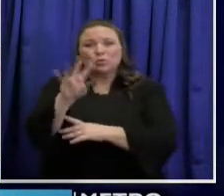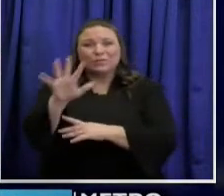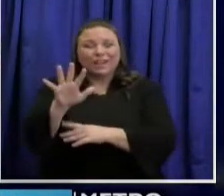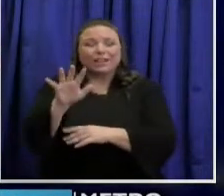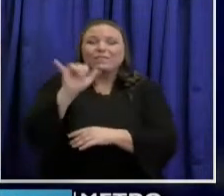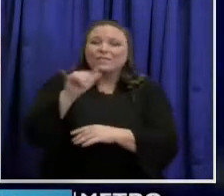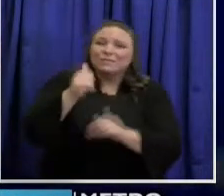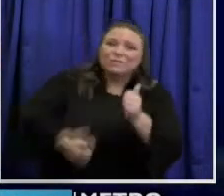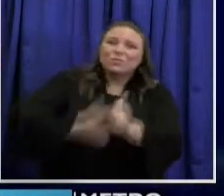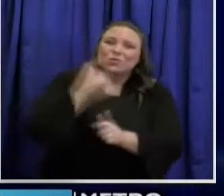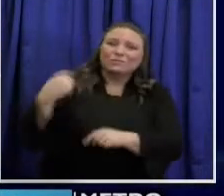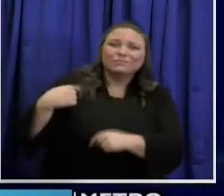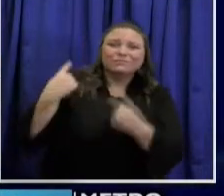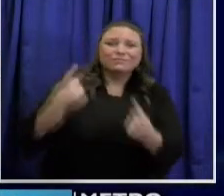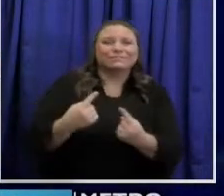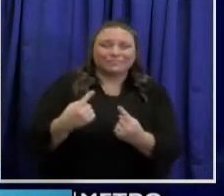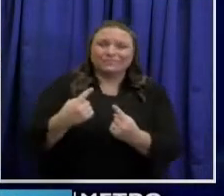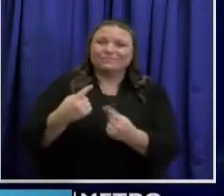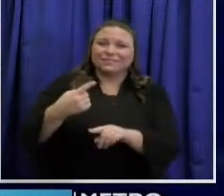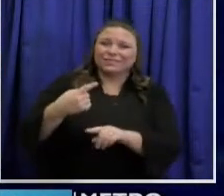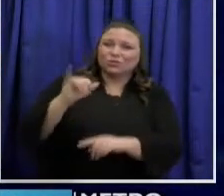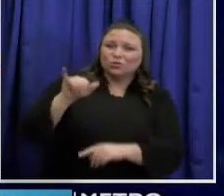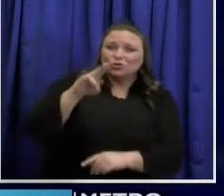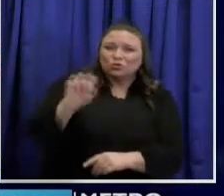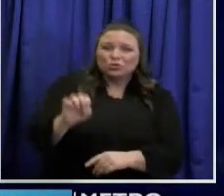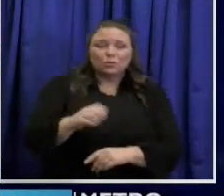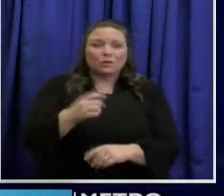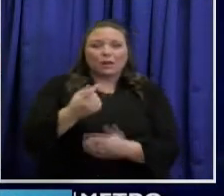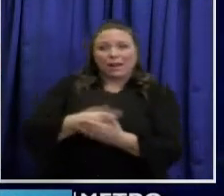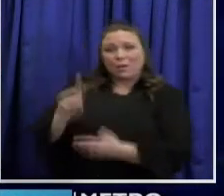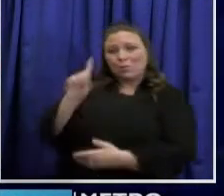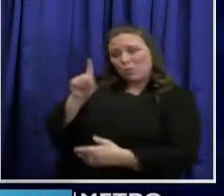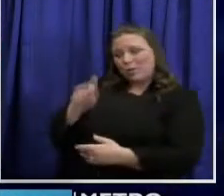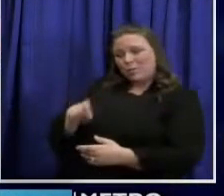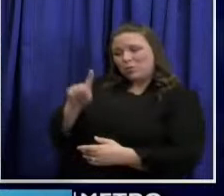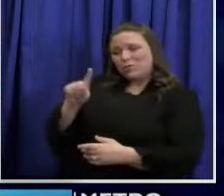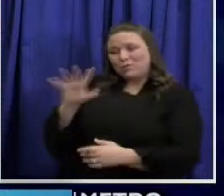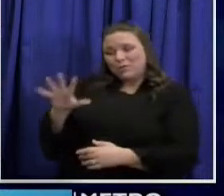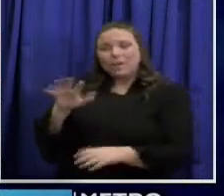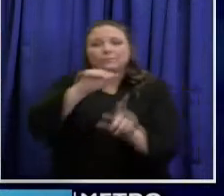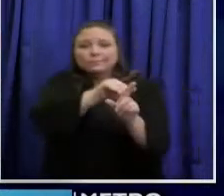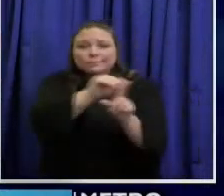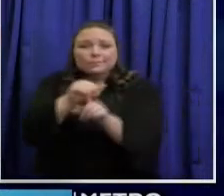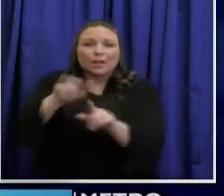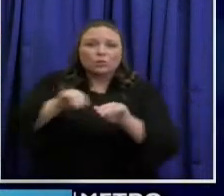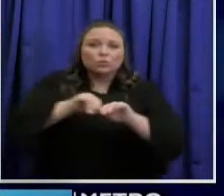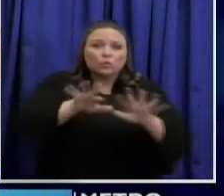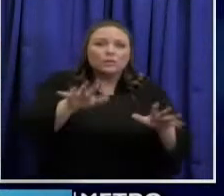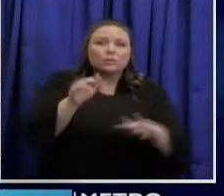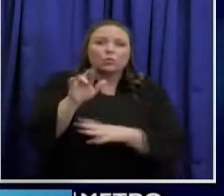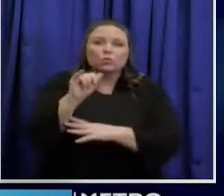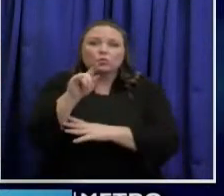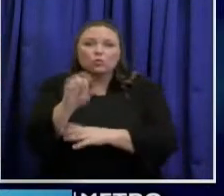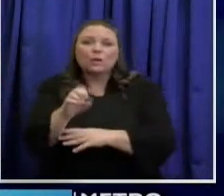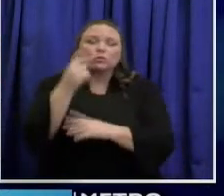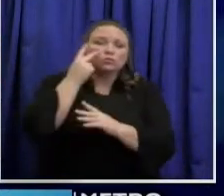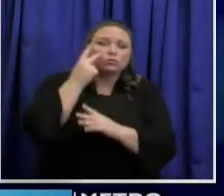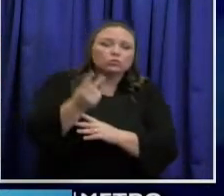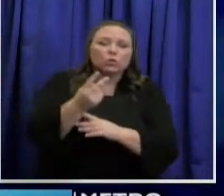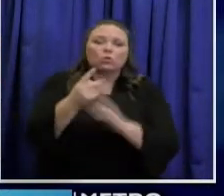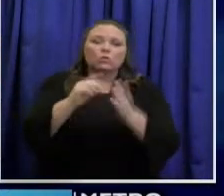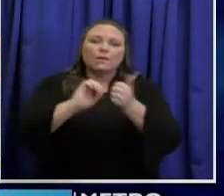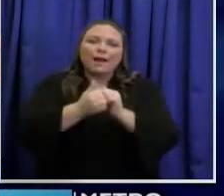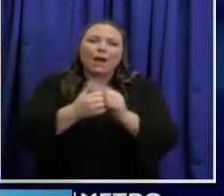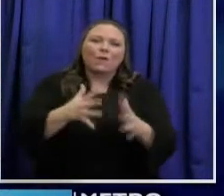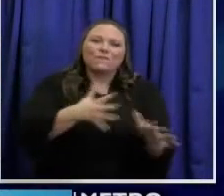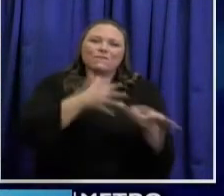it has been since June 29th. Last week, we were at 1.15. Again, as a reminder, transmission rate gives you a sense of how quickly this